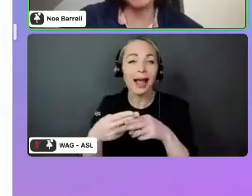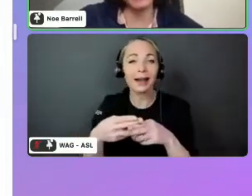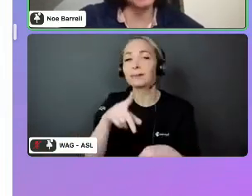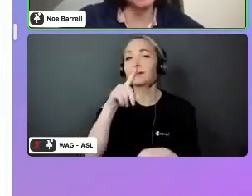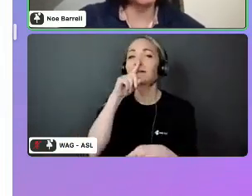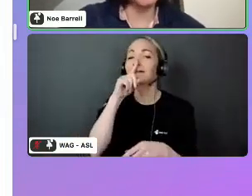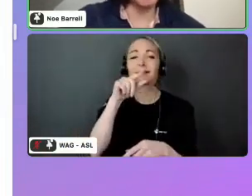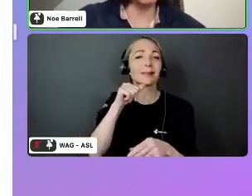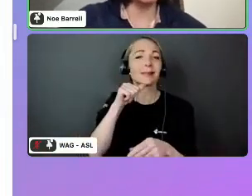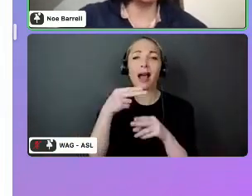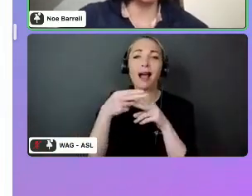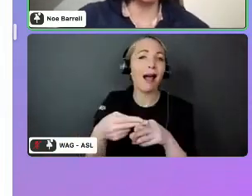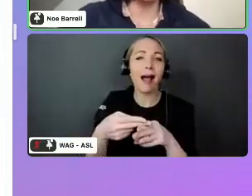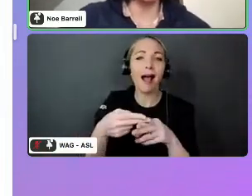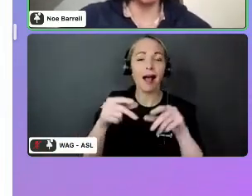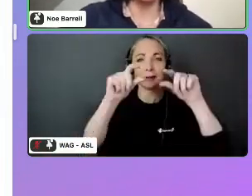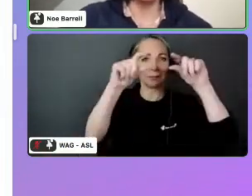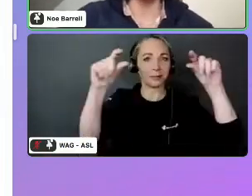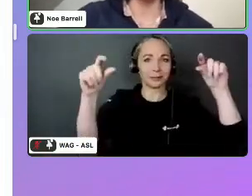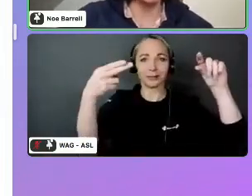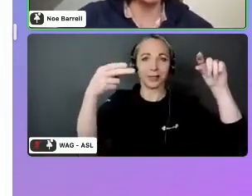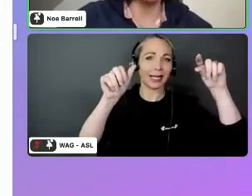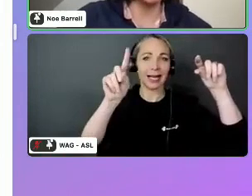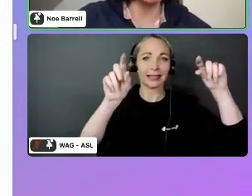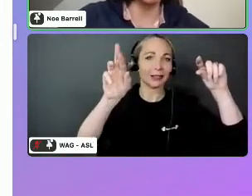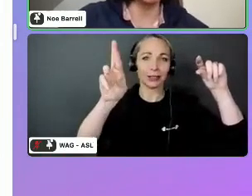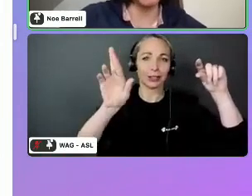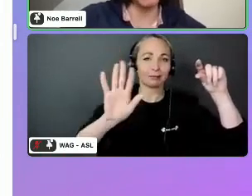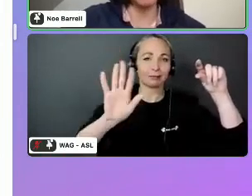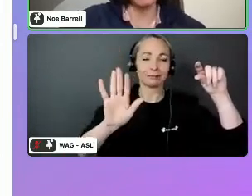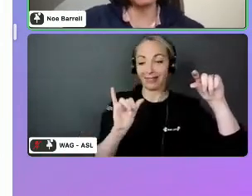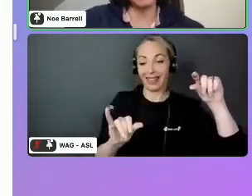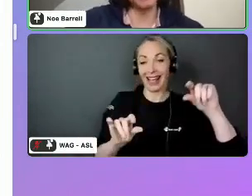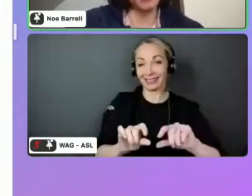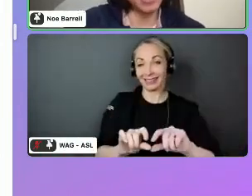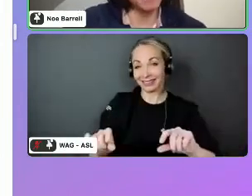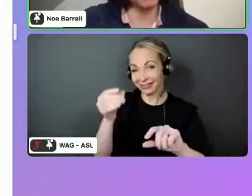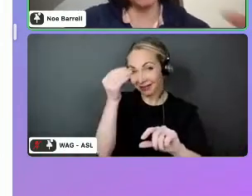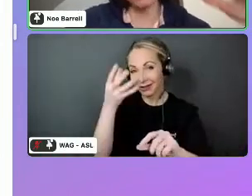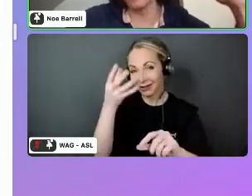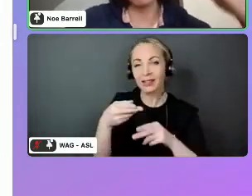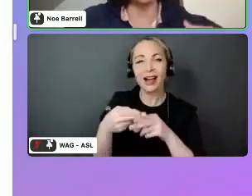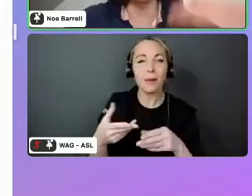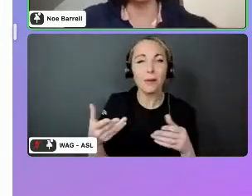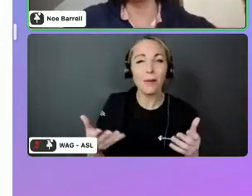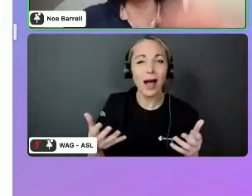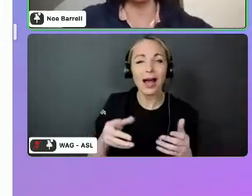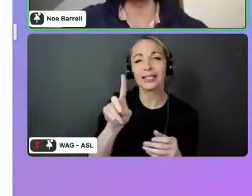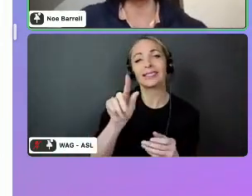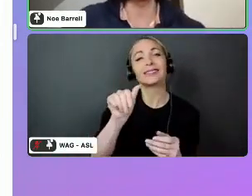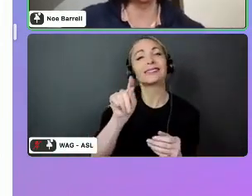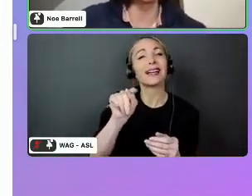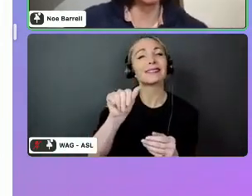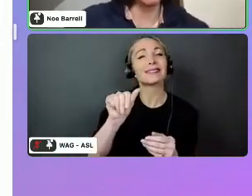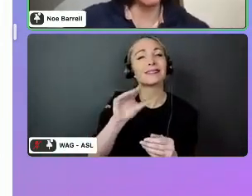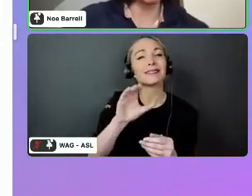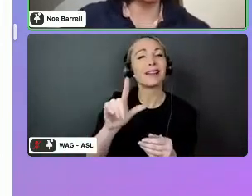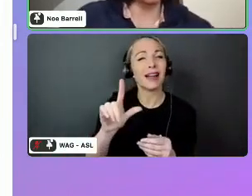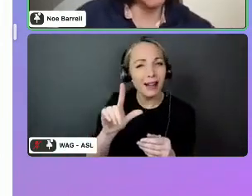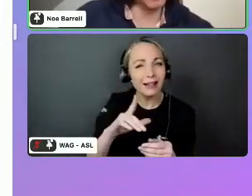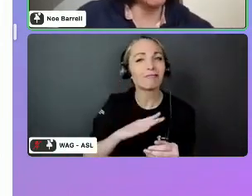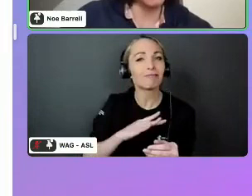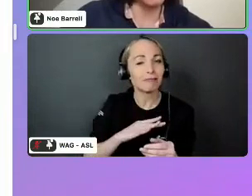cell. So our machine learning is able to look at this complicated table, this very complicated table example with multiple layers to it,